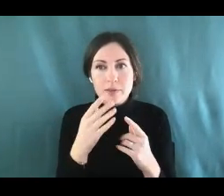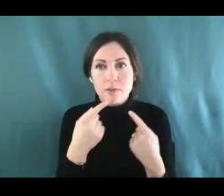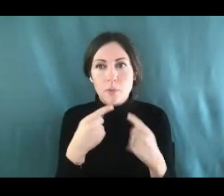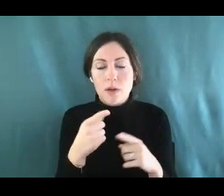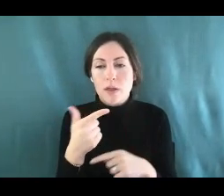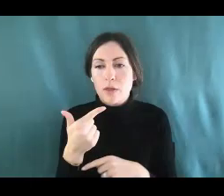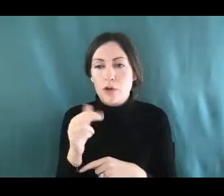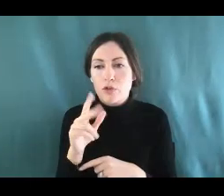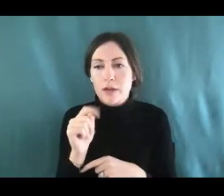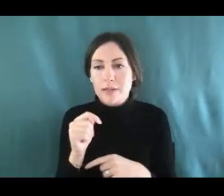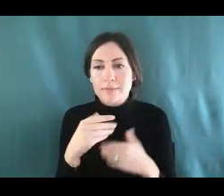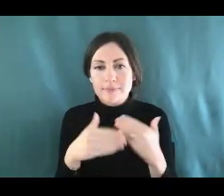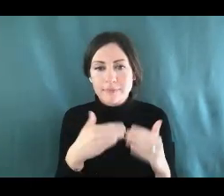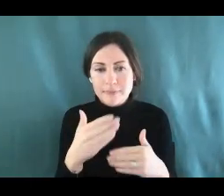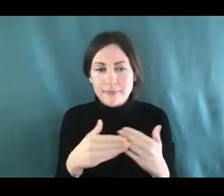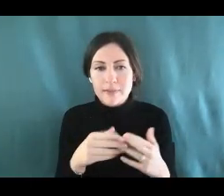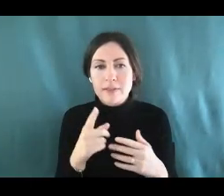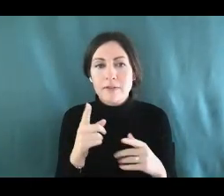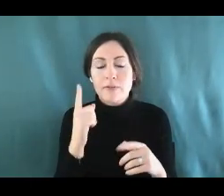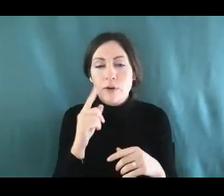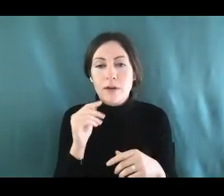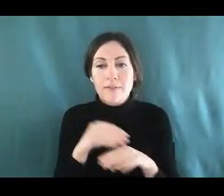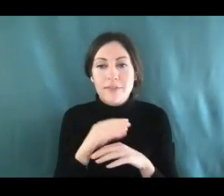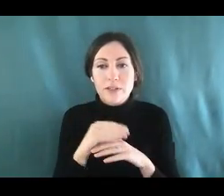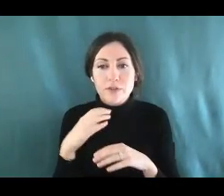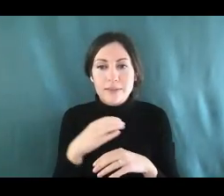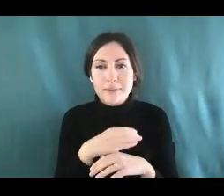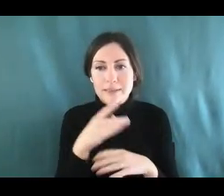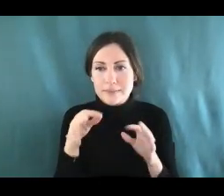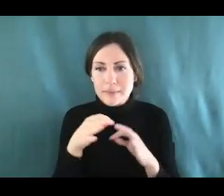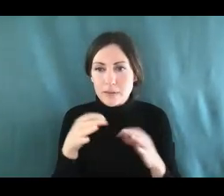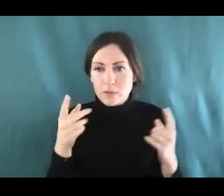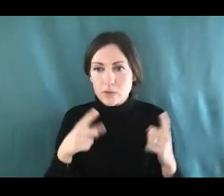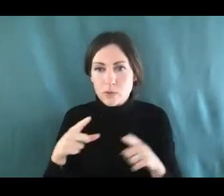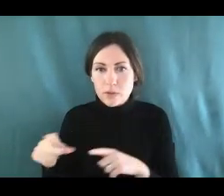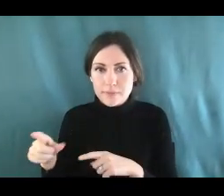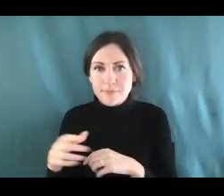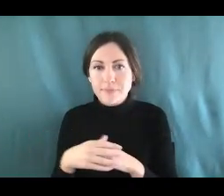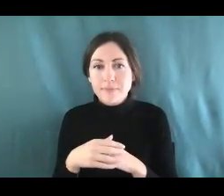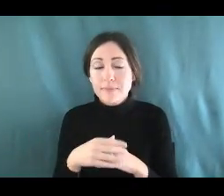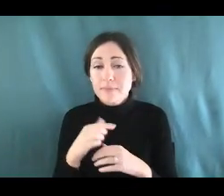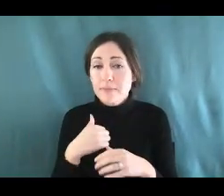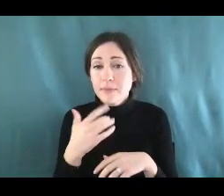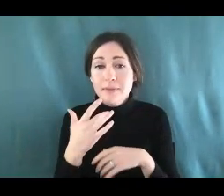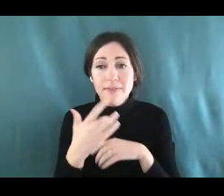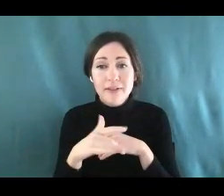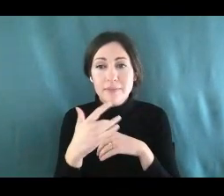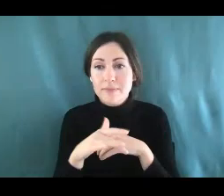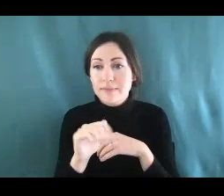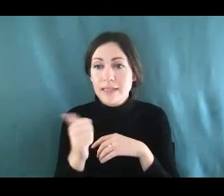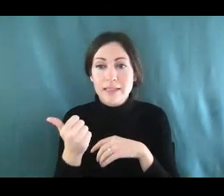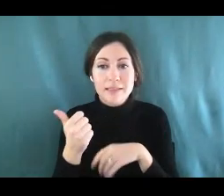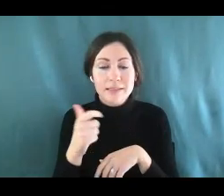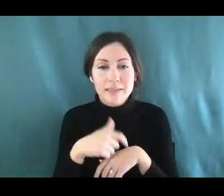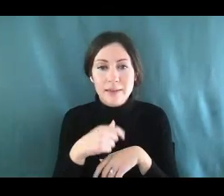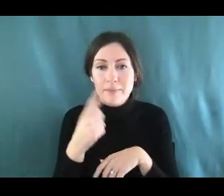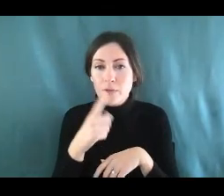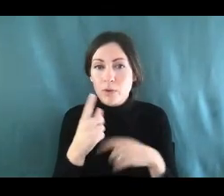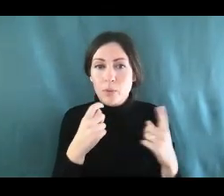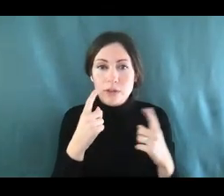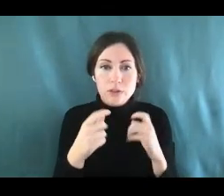the advisory committee about what is going on. And I am available at any time for